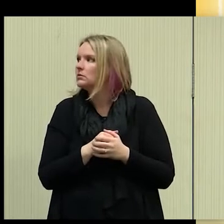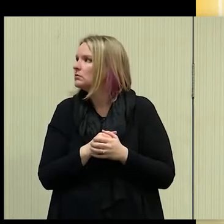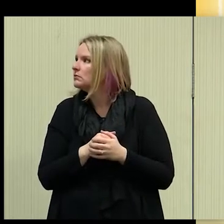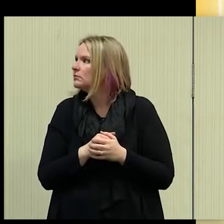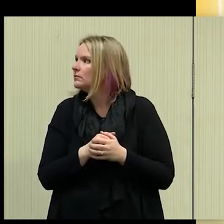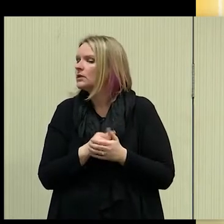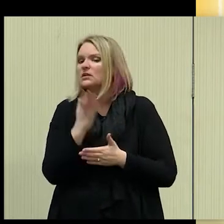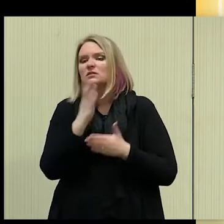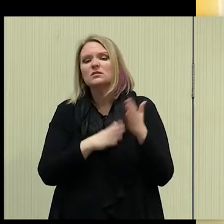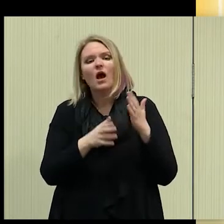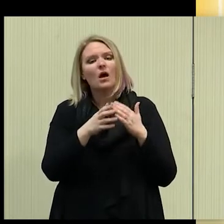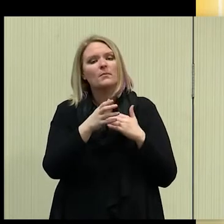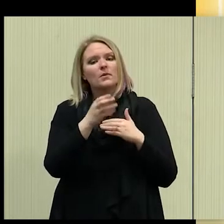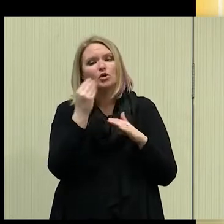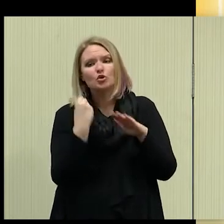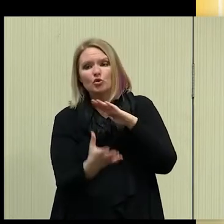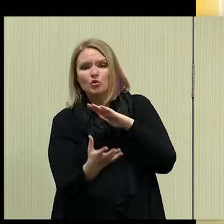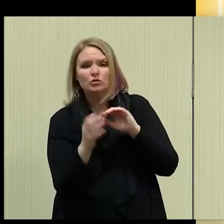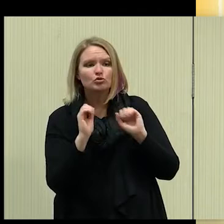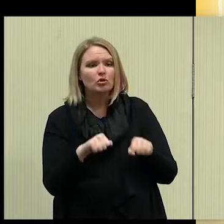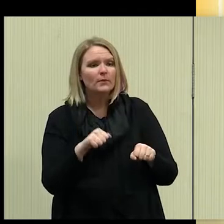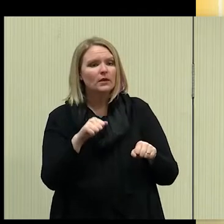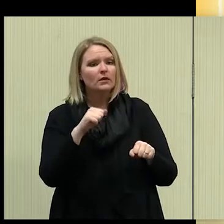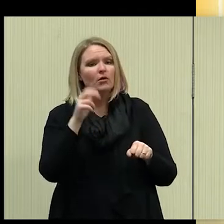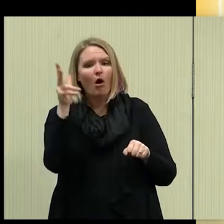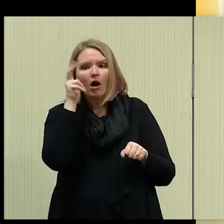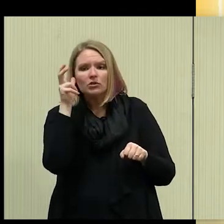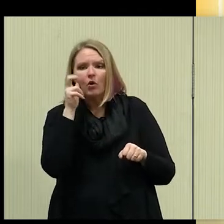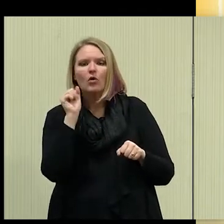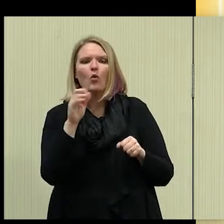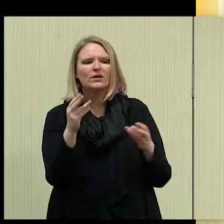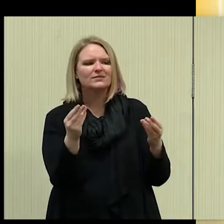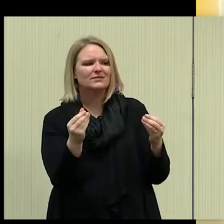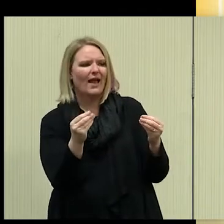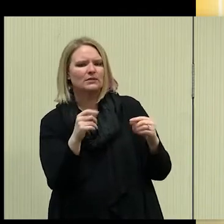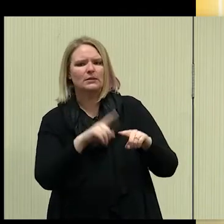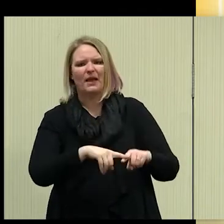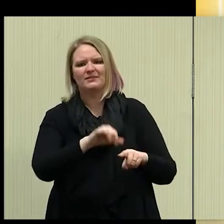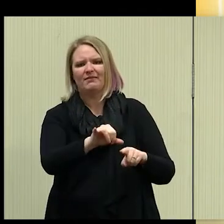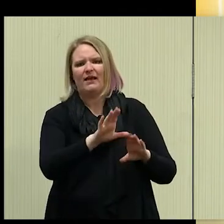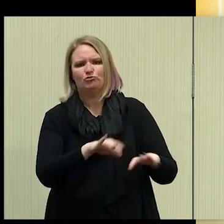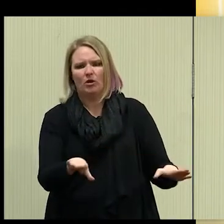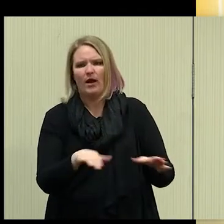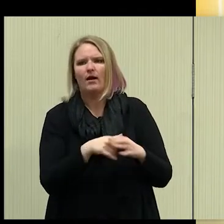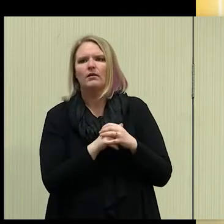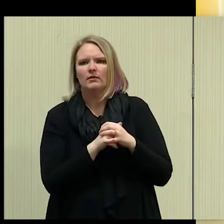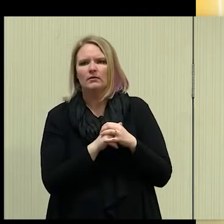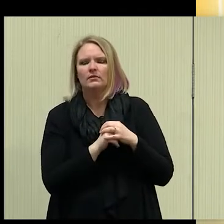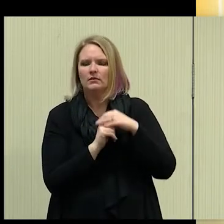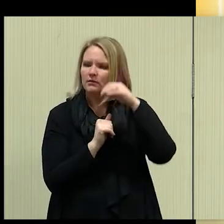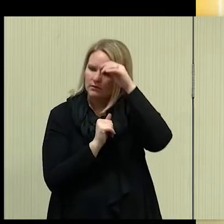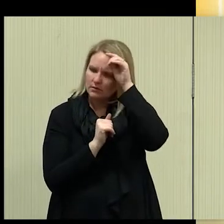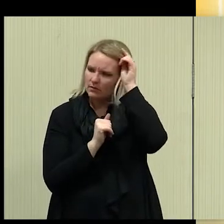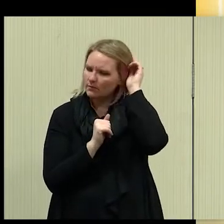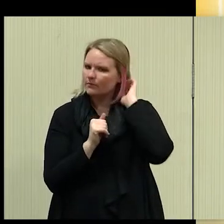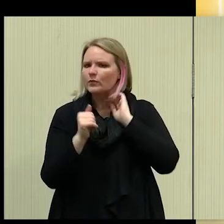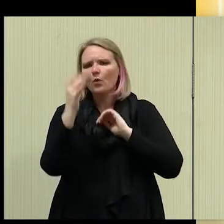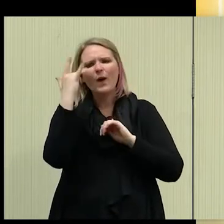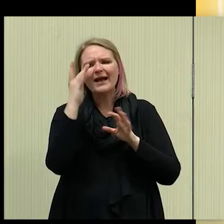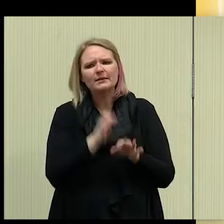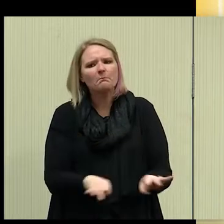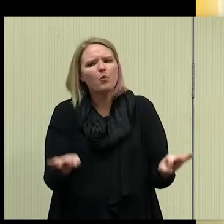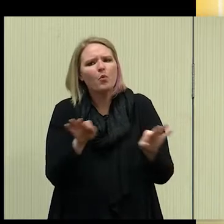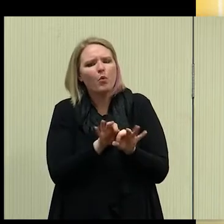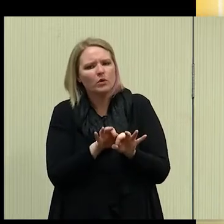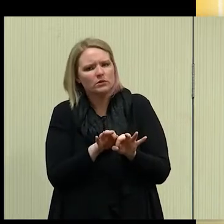could be auditory, but they could also be tactile. So thinking about the needs of the individual child that you have and why are they important,